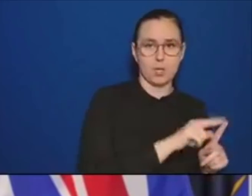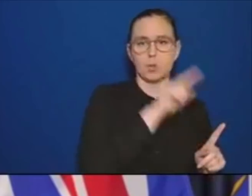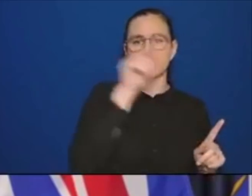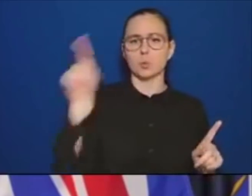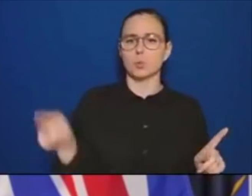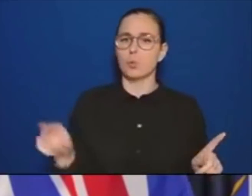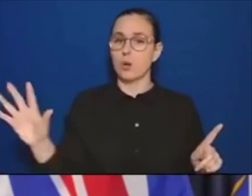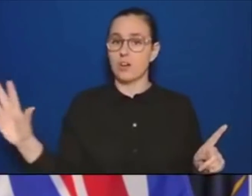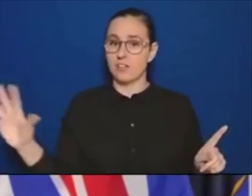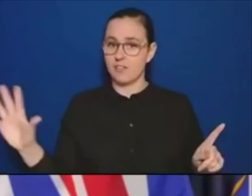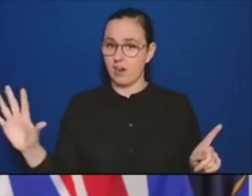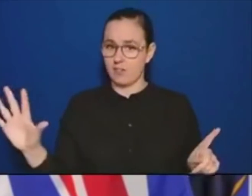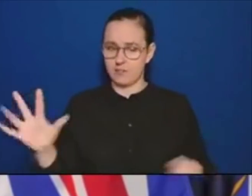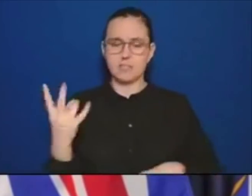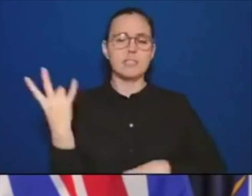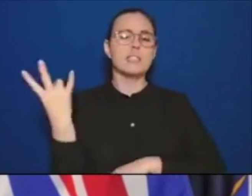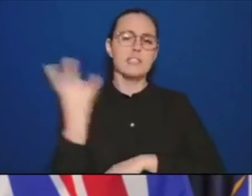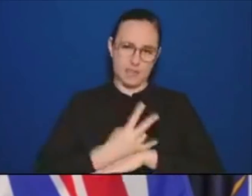week.